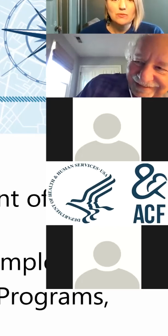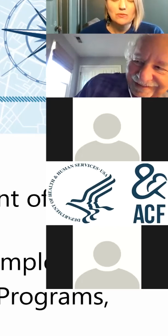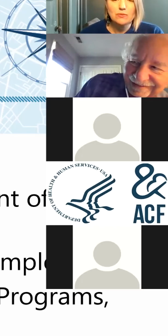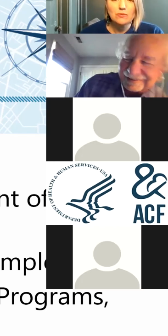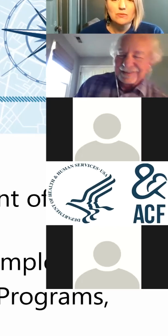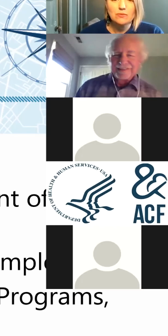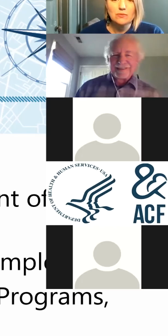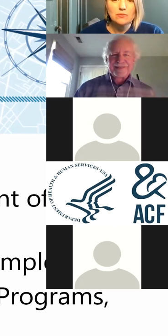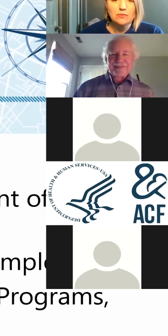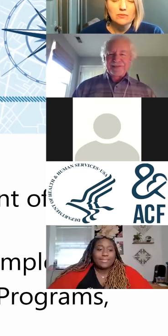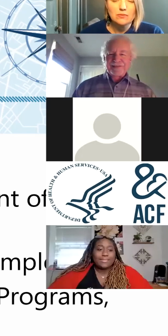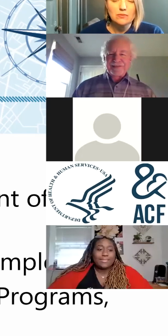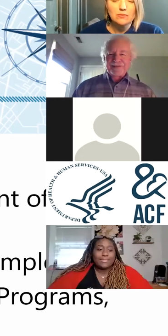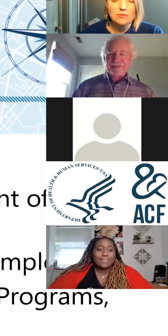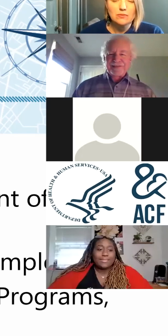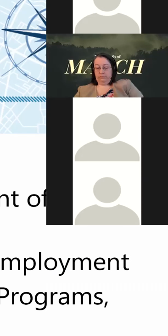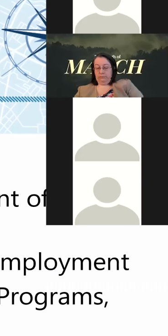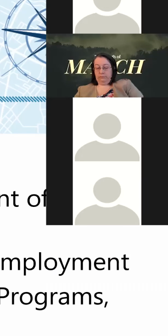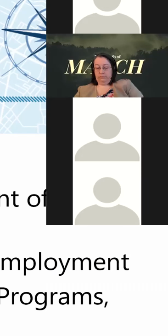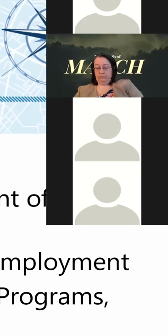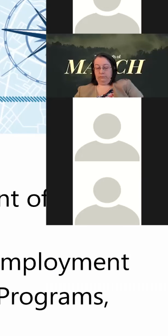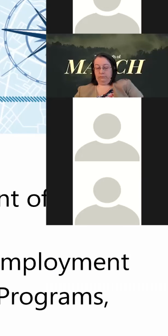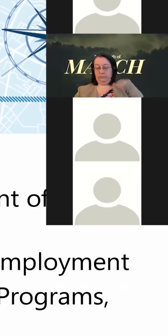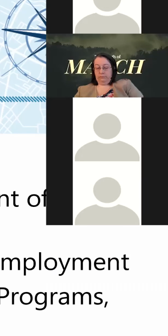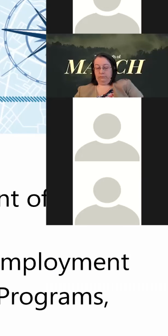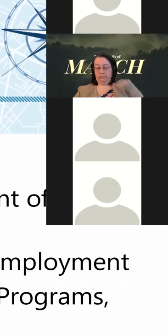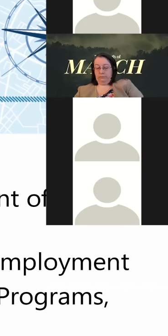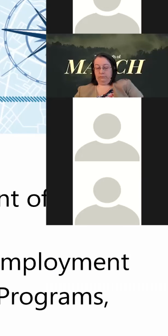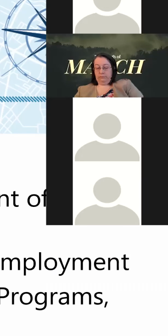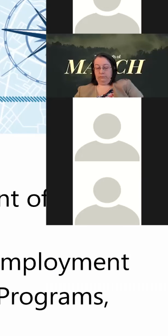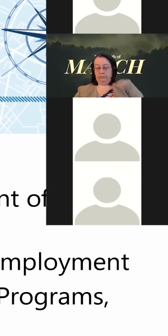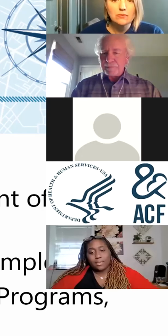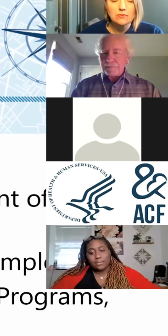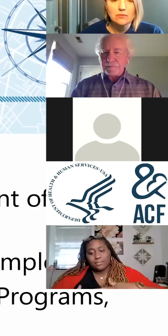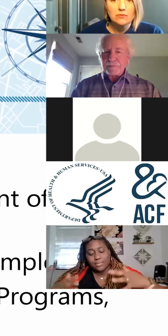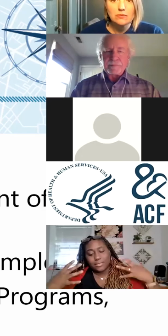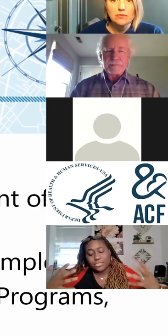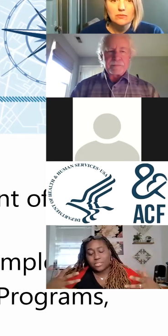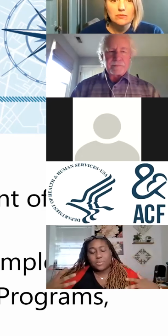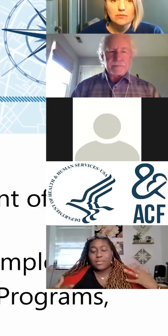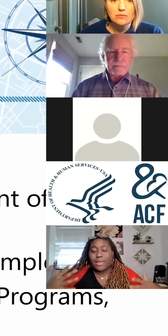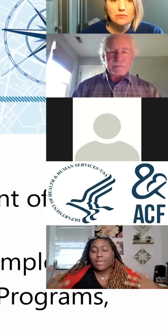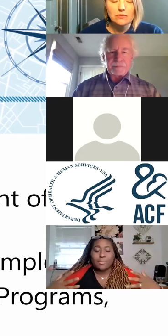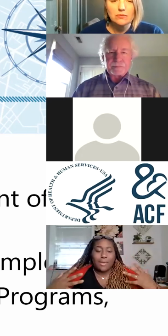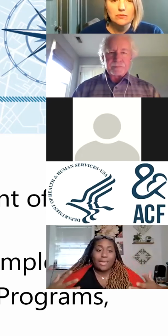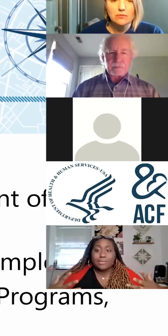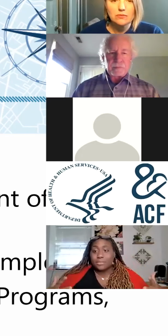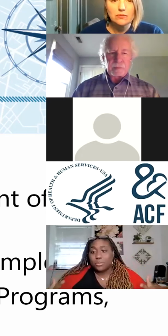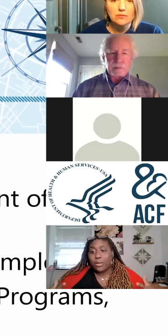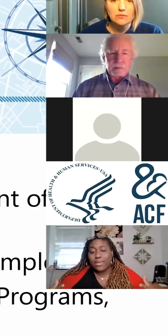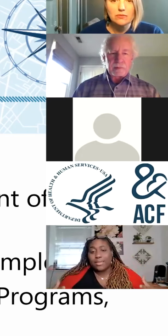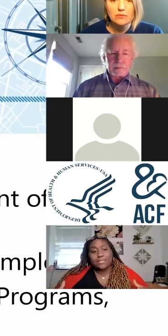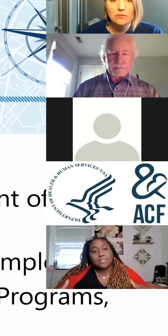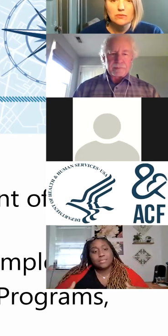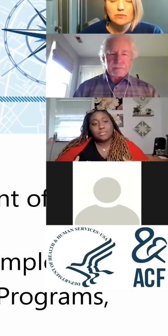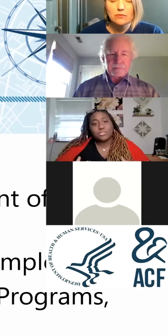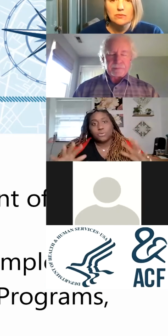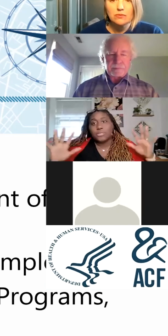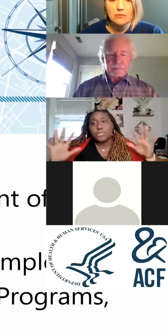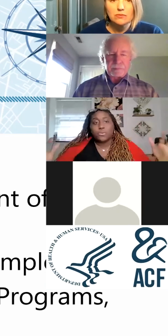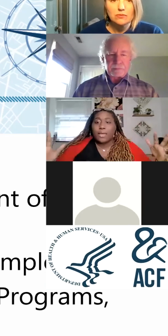I do. So I think, you know, first I'd like to start off by saying, and this is just me and my analytical brain,